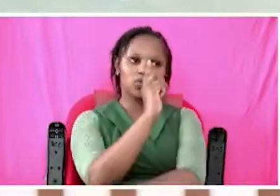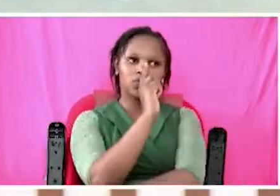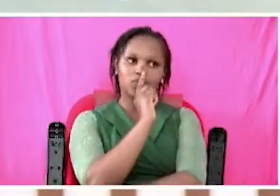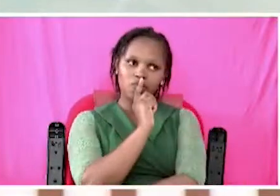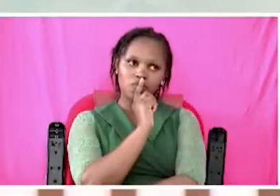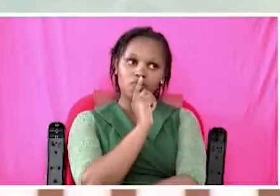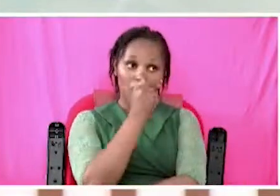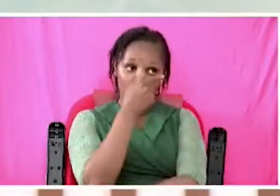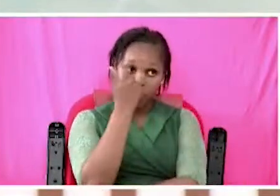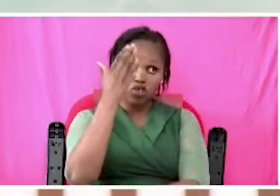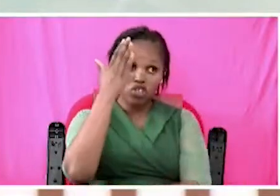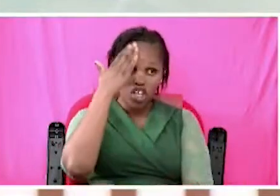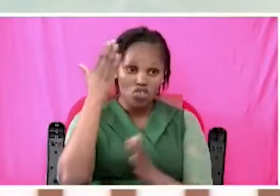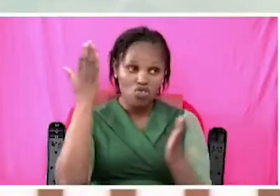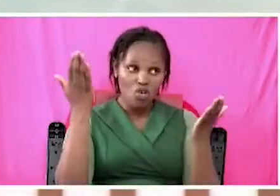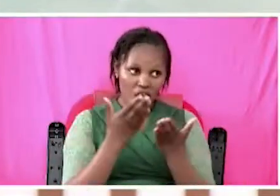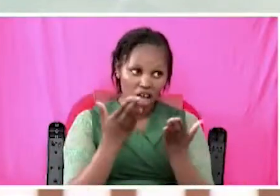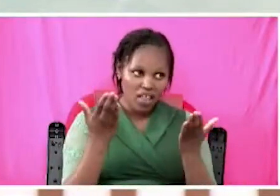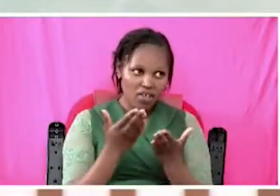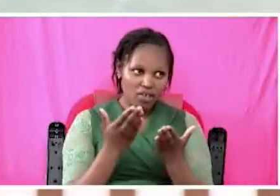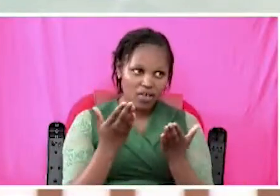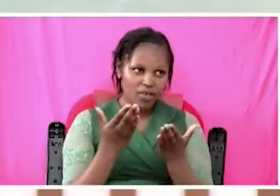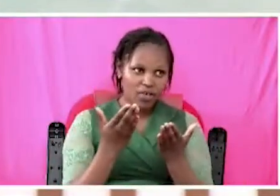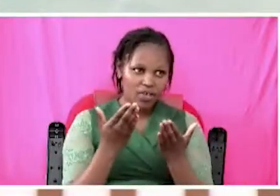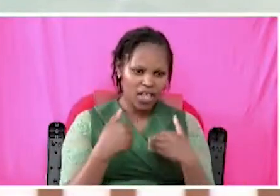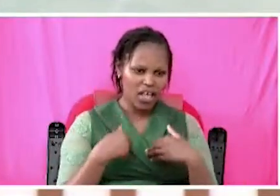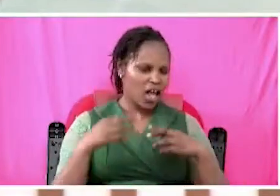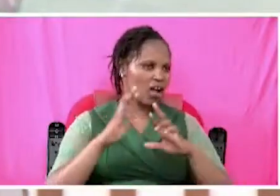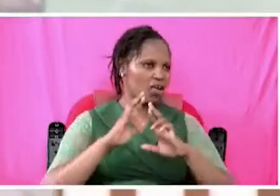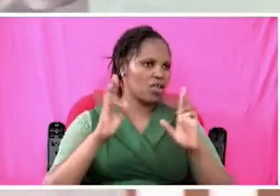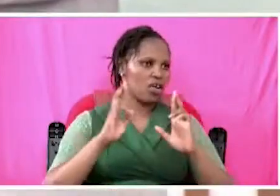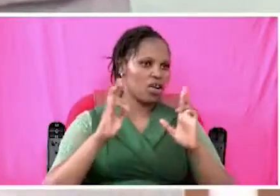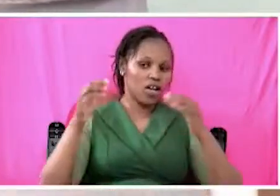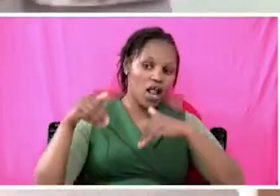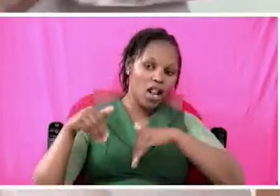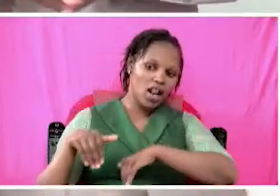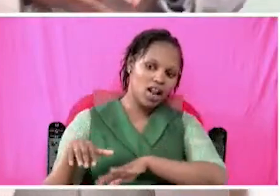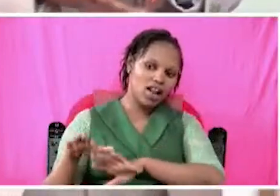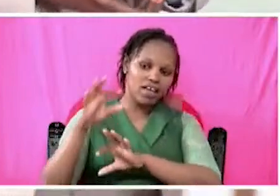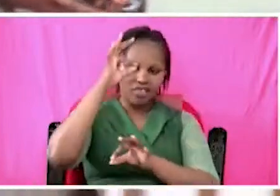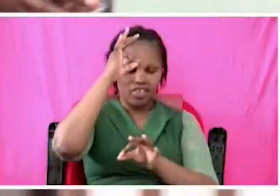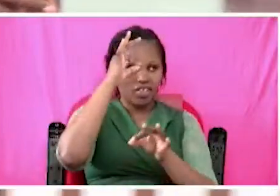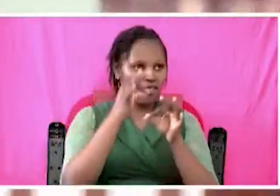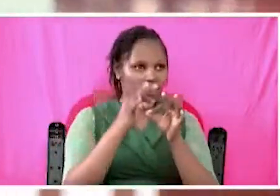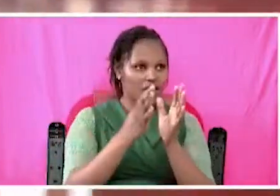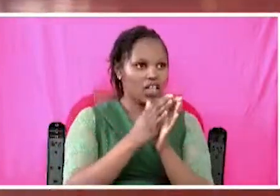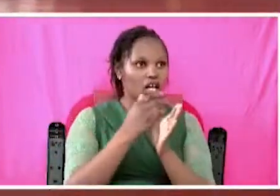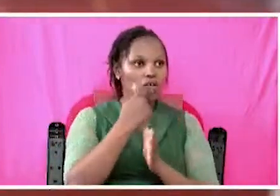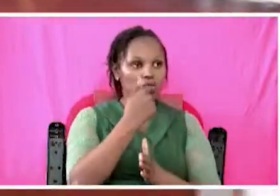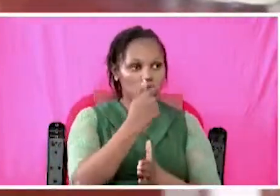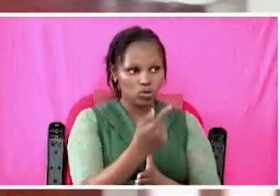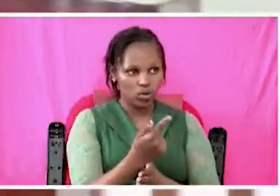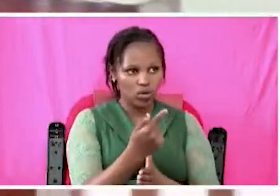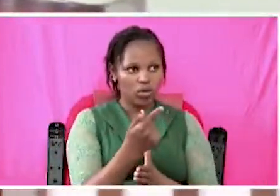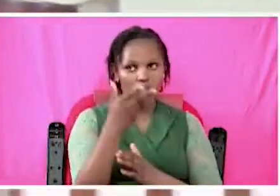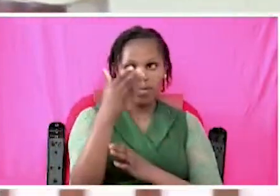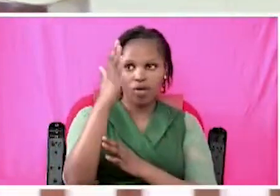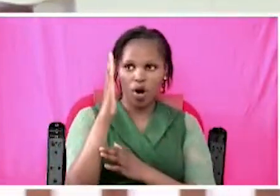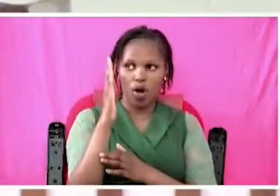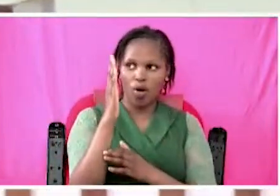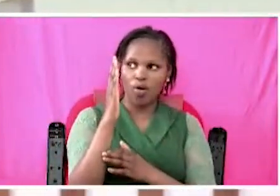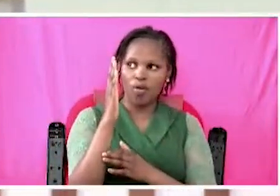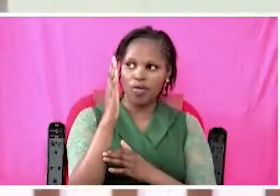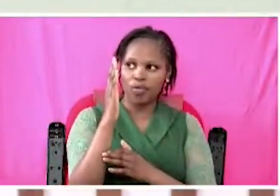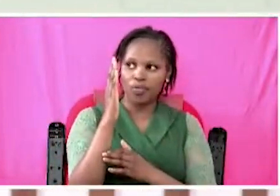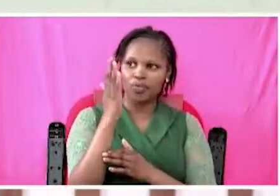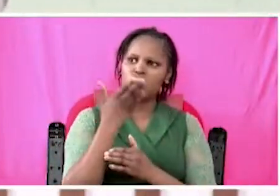were. Guilty as charged. They had already left the faith. And so God definitely